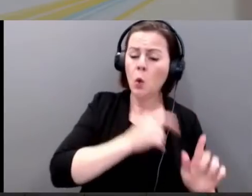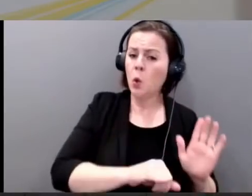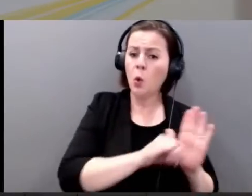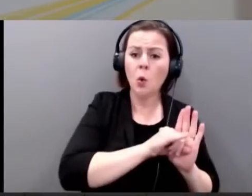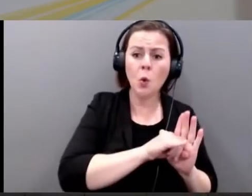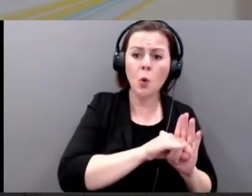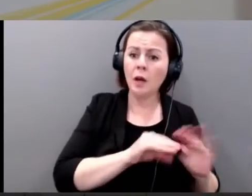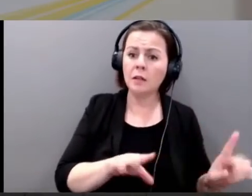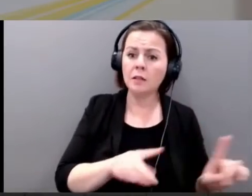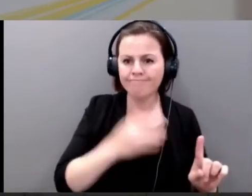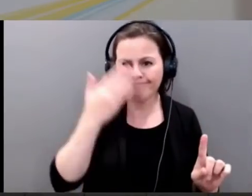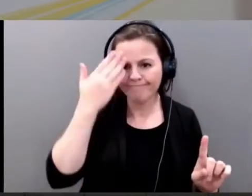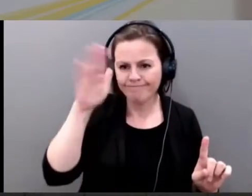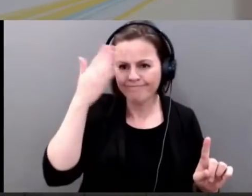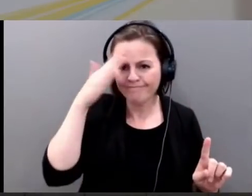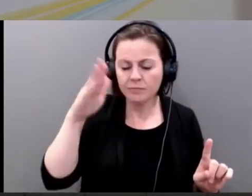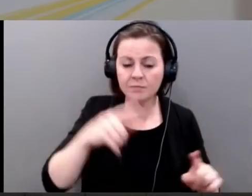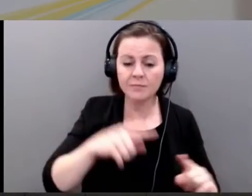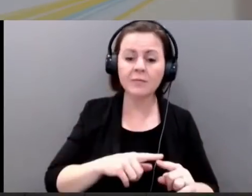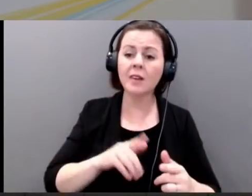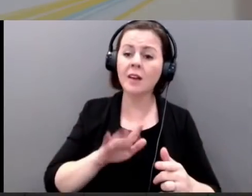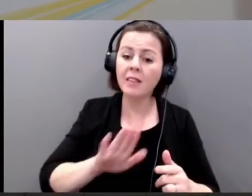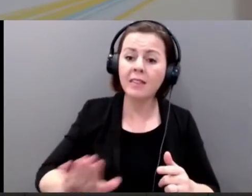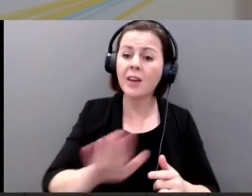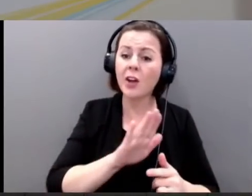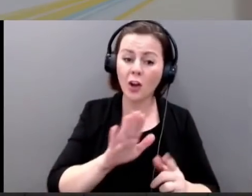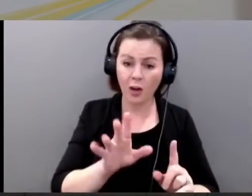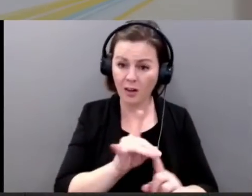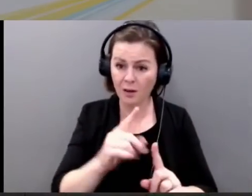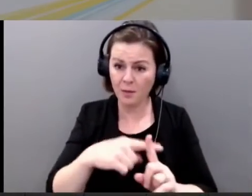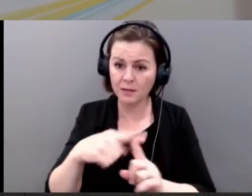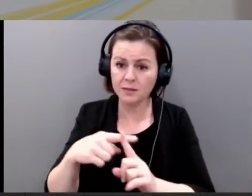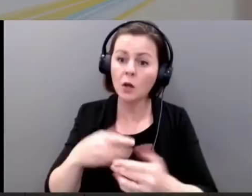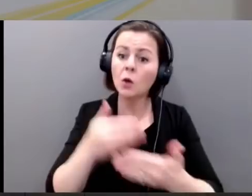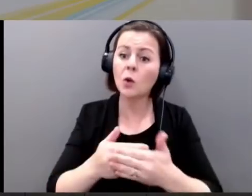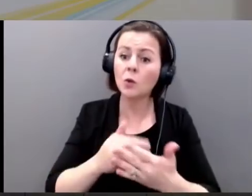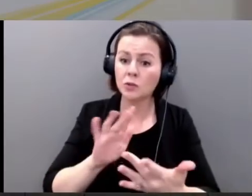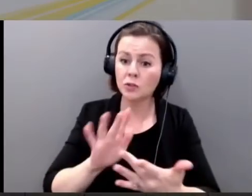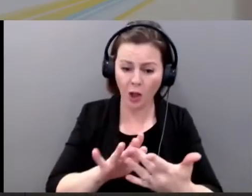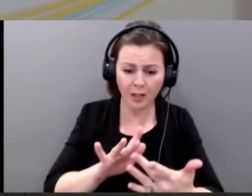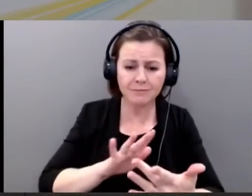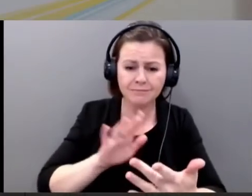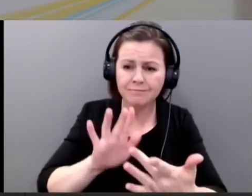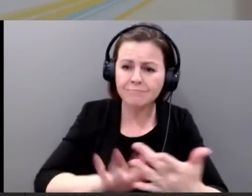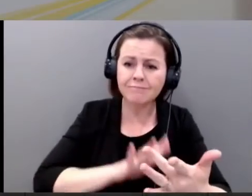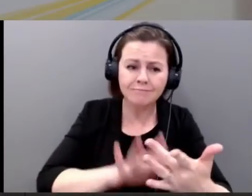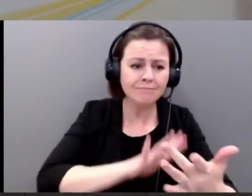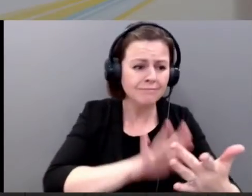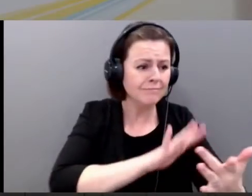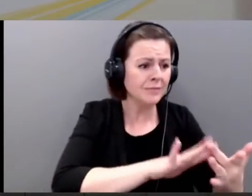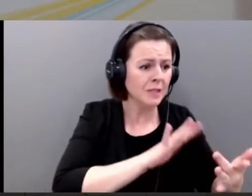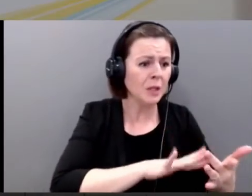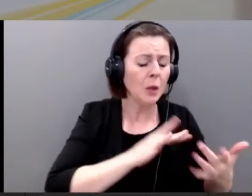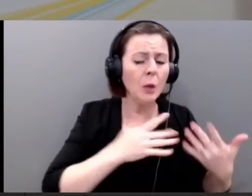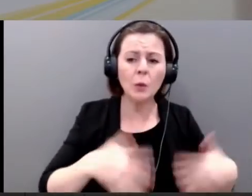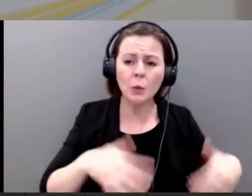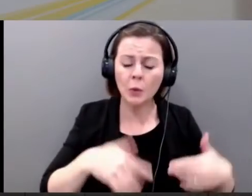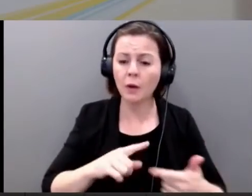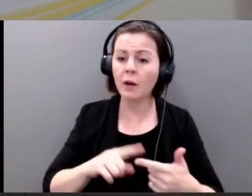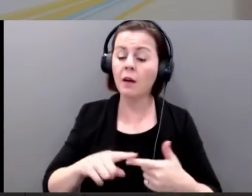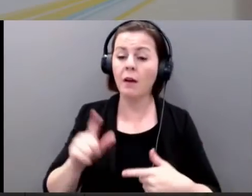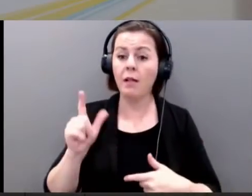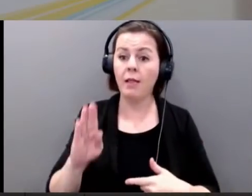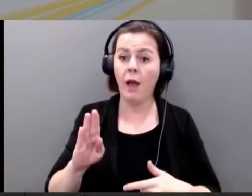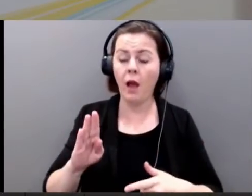close contacts being followed, and a large demand on our testing and laboratory capacity. At least several workplaces